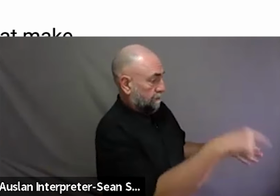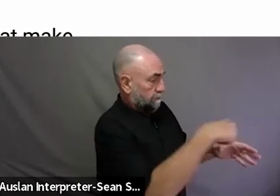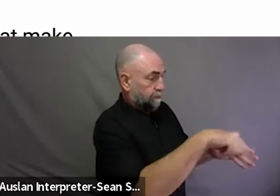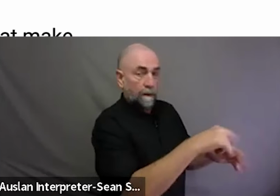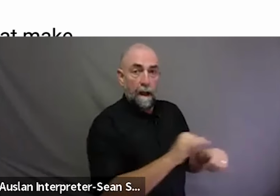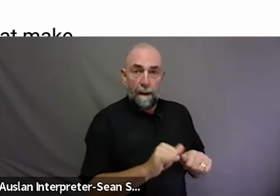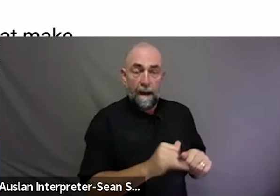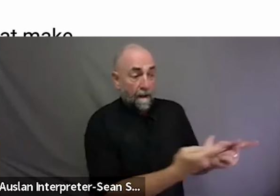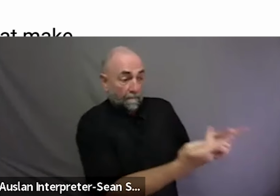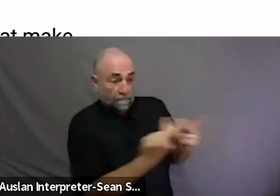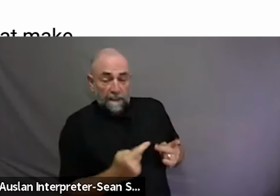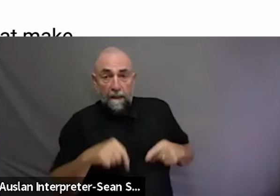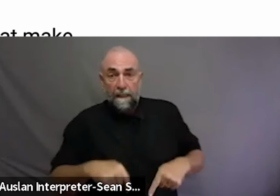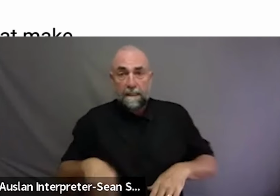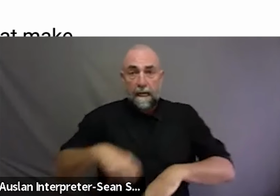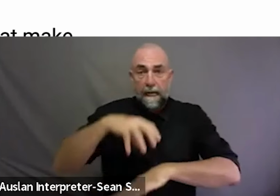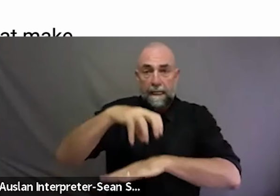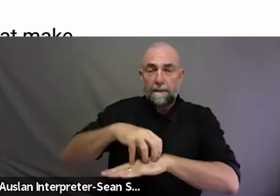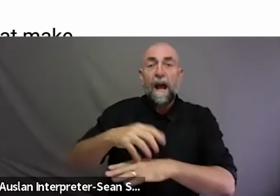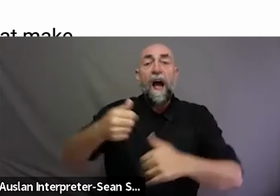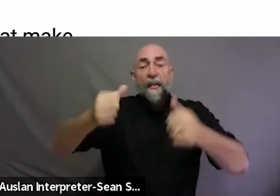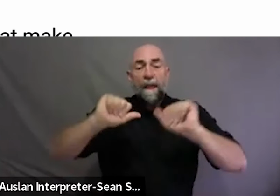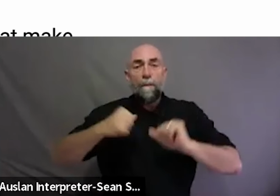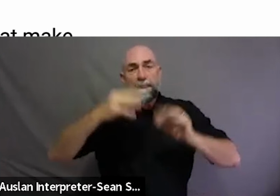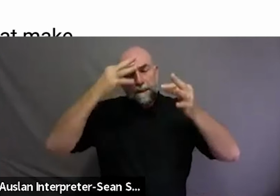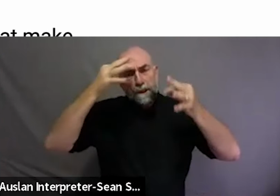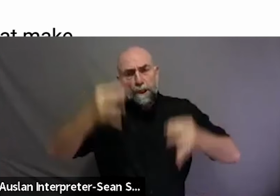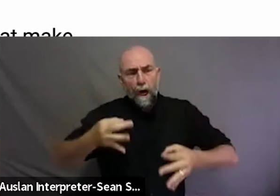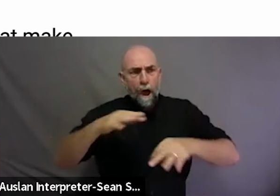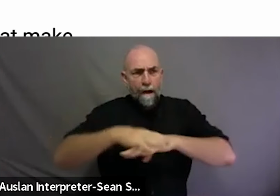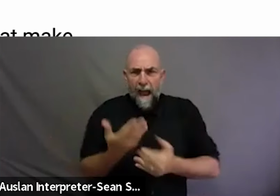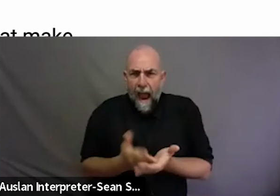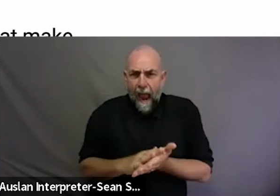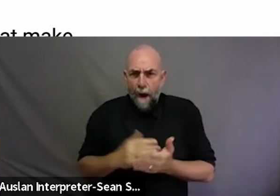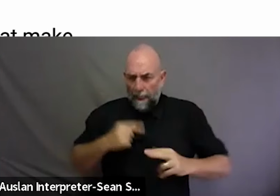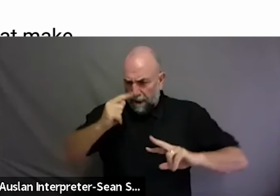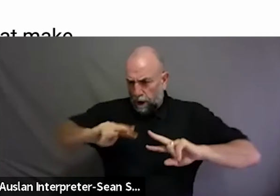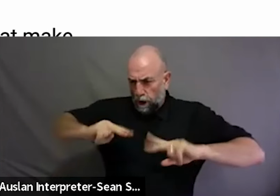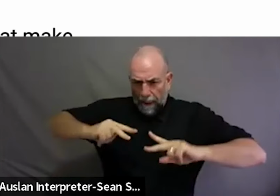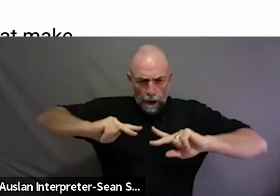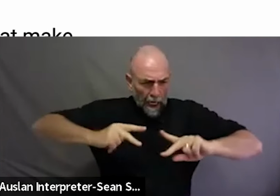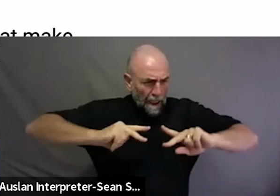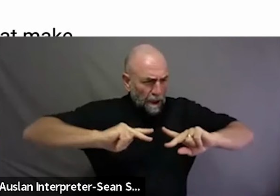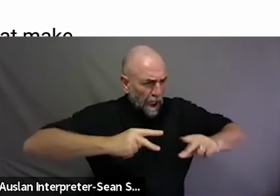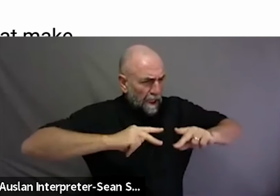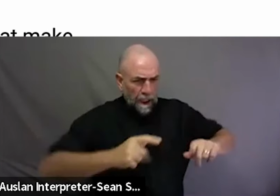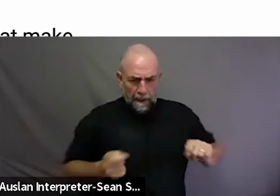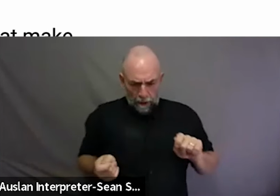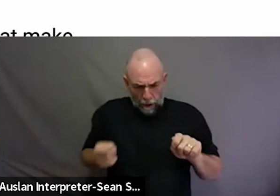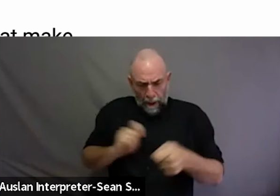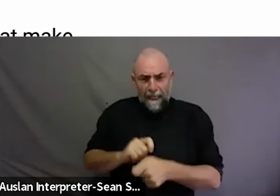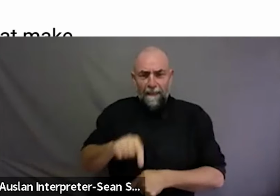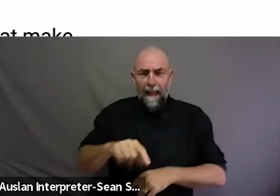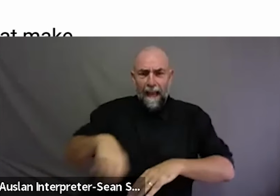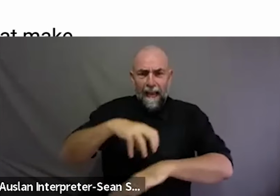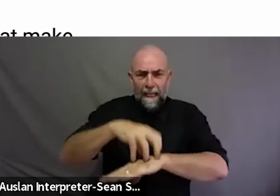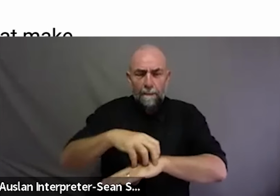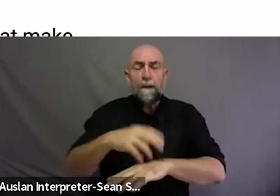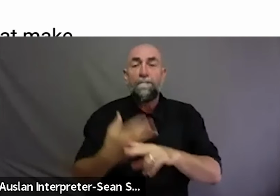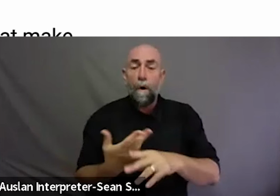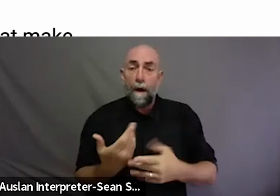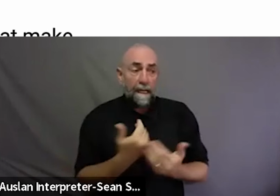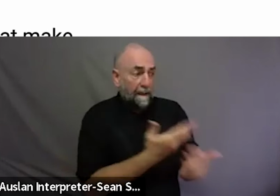then start looking at what environmental changes can we make, what resources can we develop that make art and design a school of choice